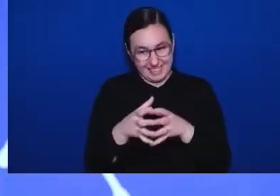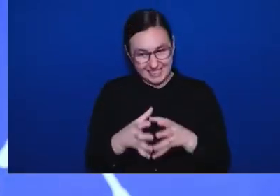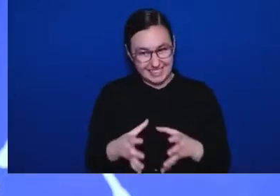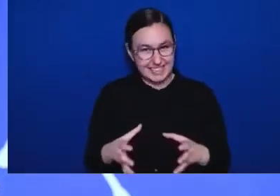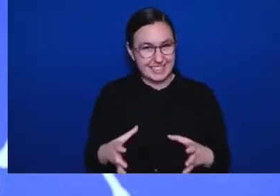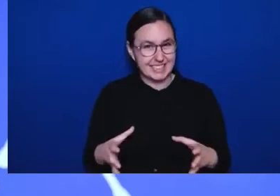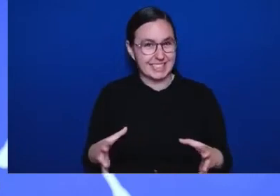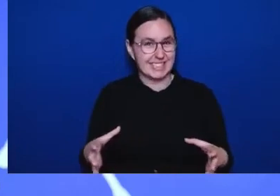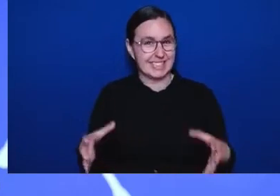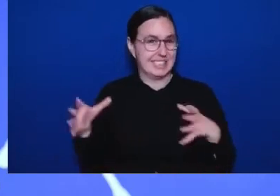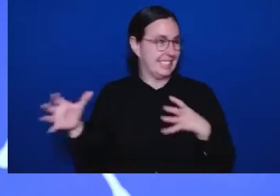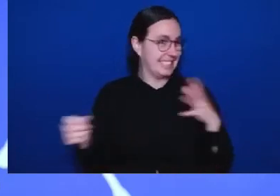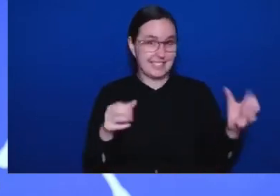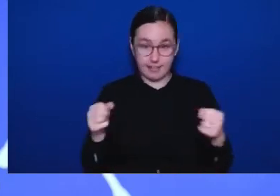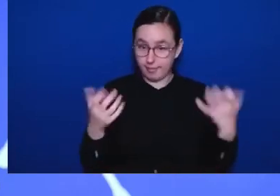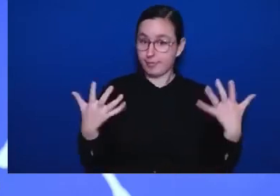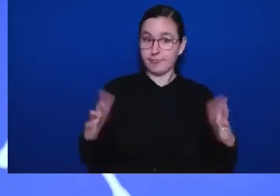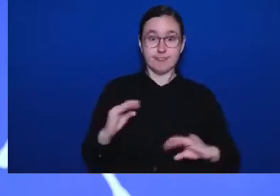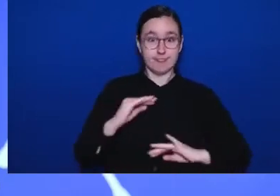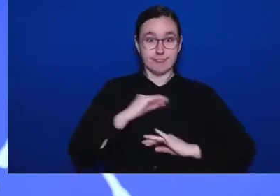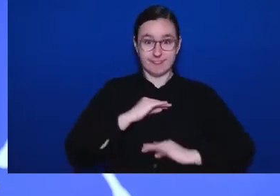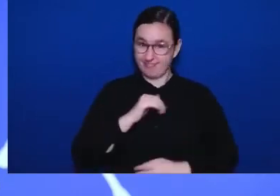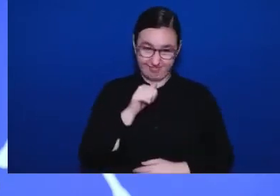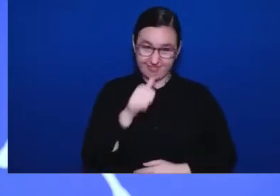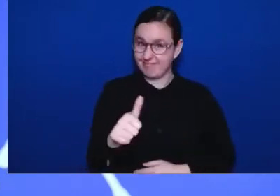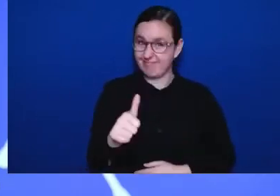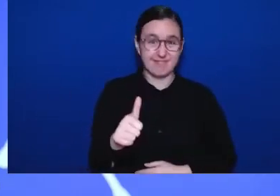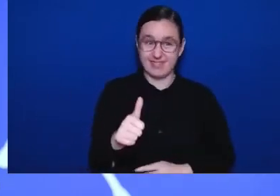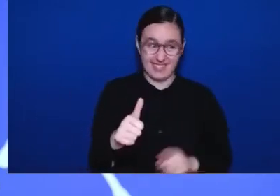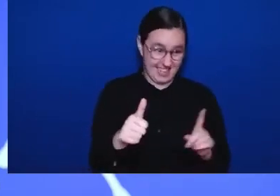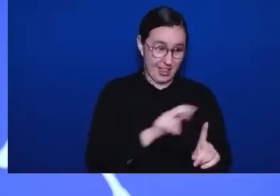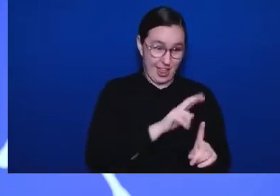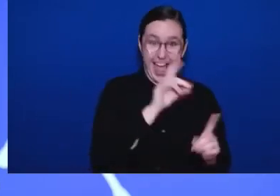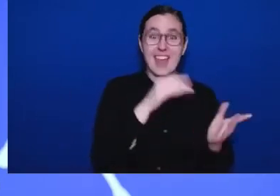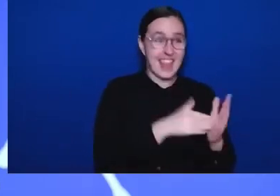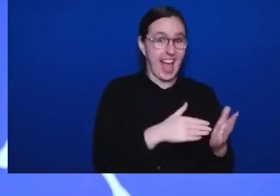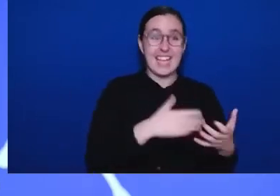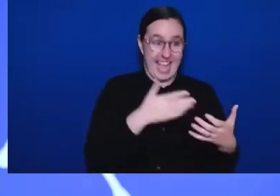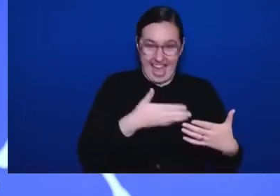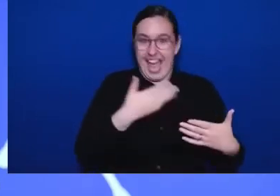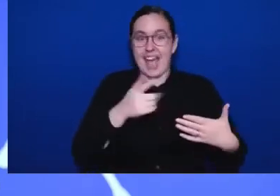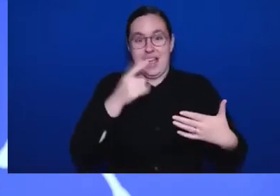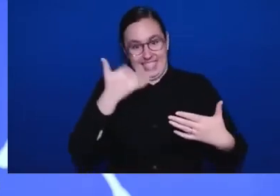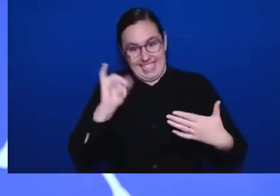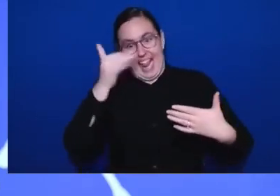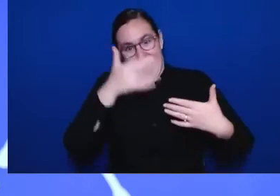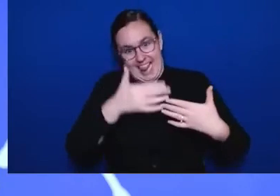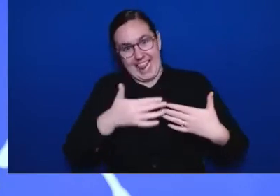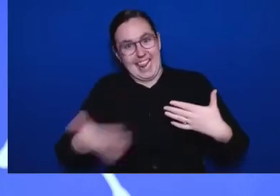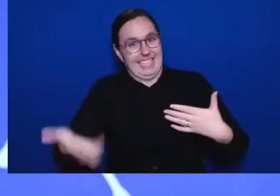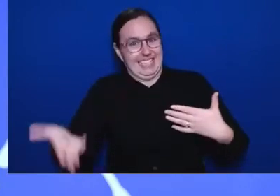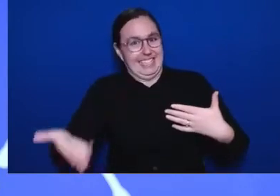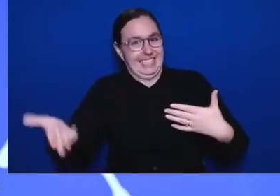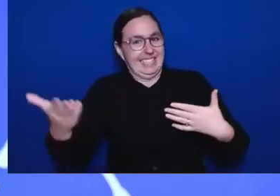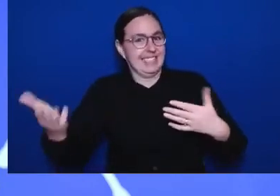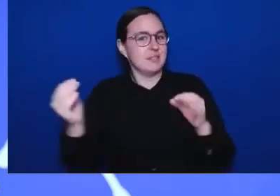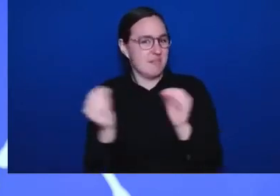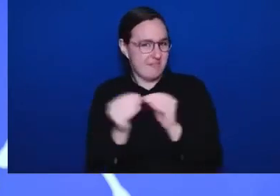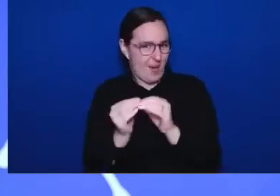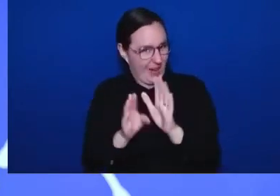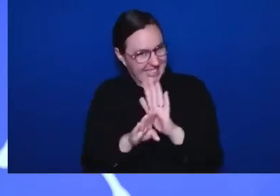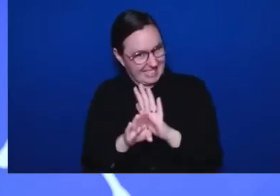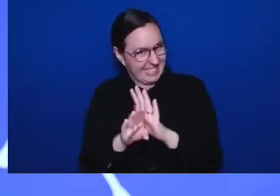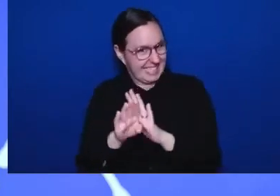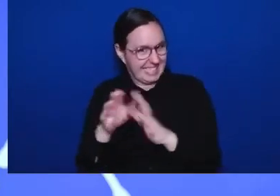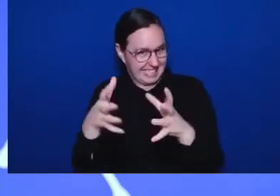and the 5 years coming up, and the 5 years after that. And that's net new workers. So that's why we have a health human resources plan, not